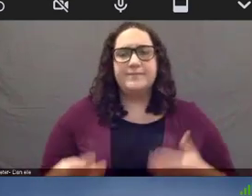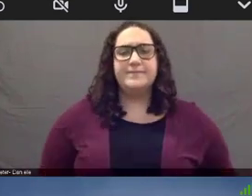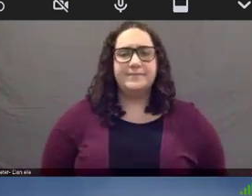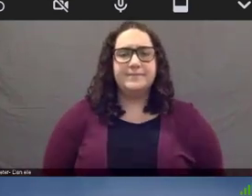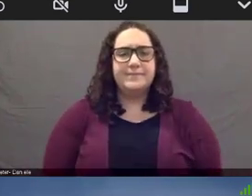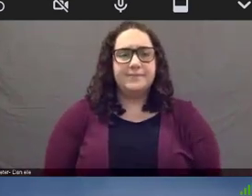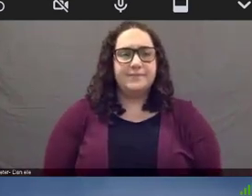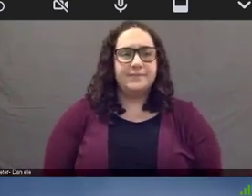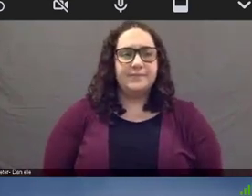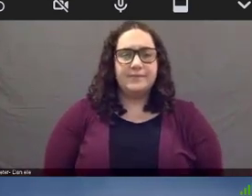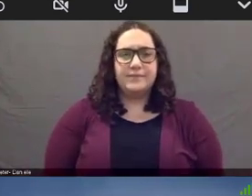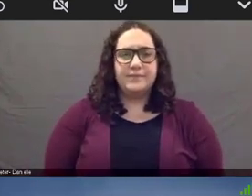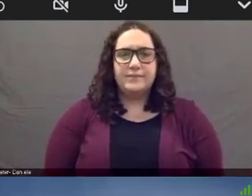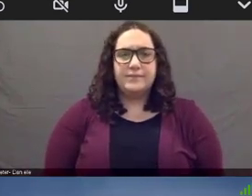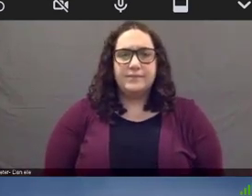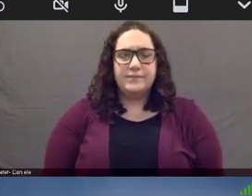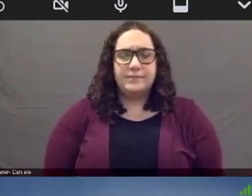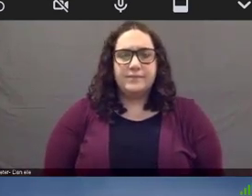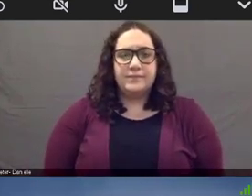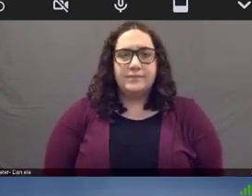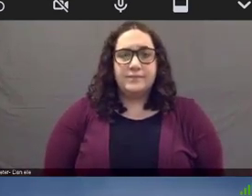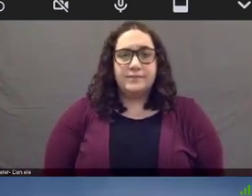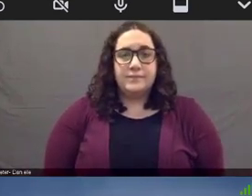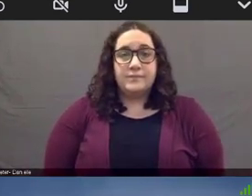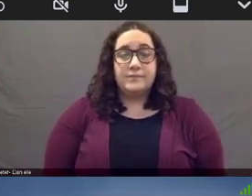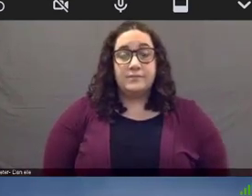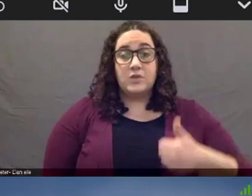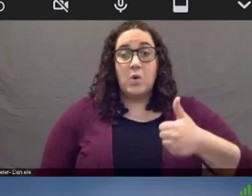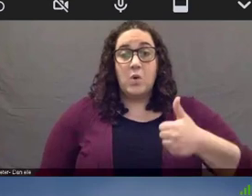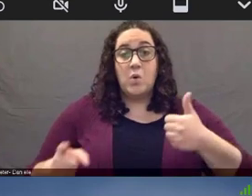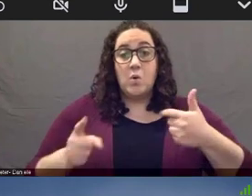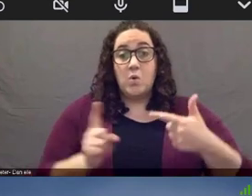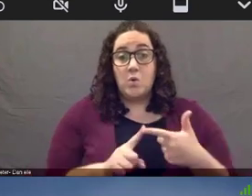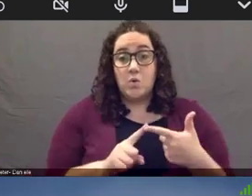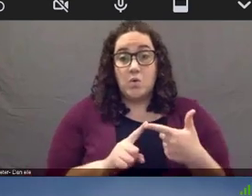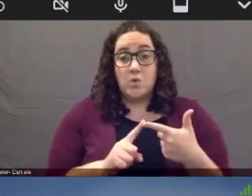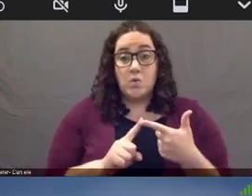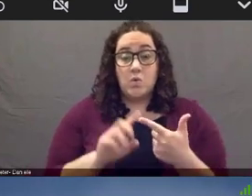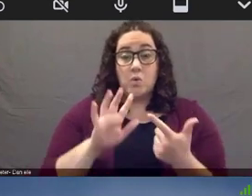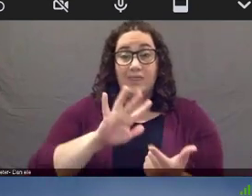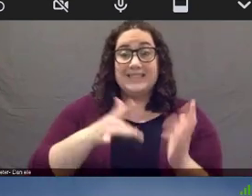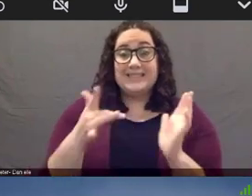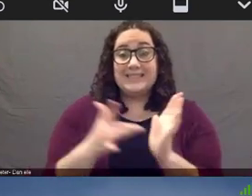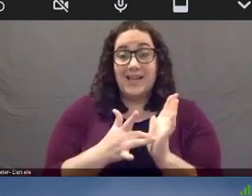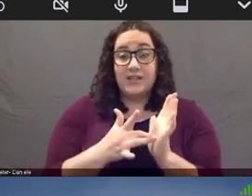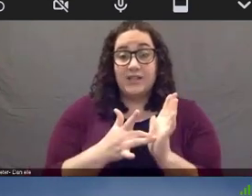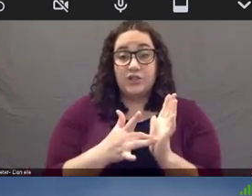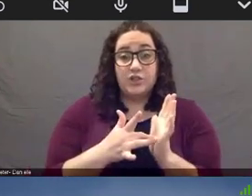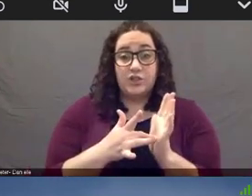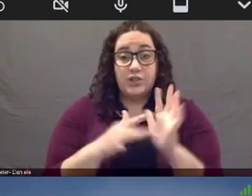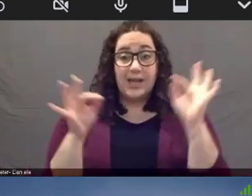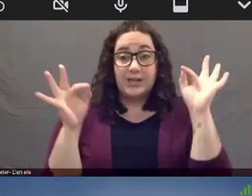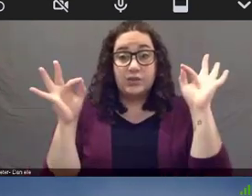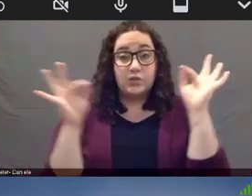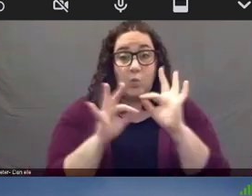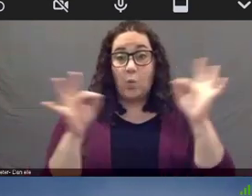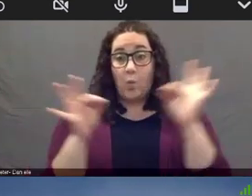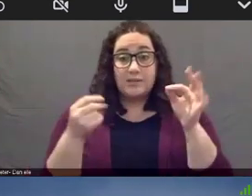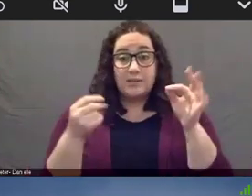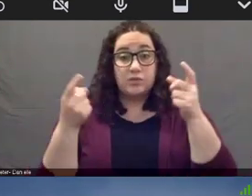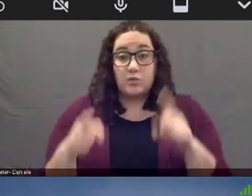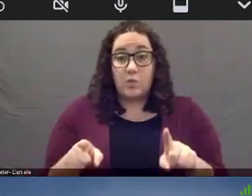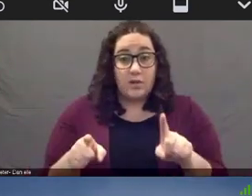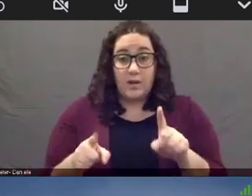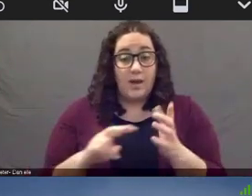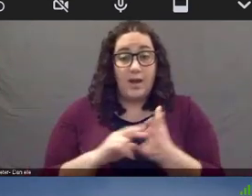So if that doesn't work and the center of the material doesn't know it's being heated up yet, right? So if we have a low Fourier number, then we can